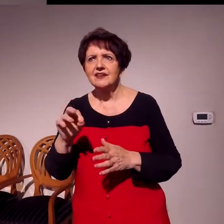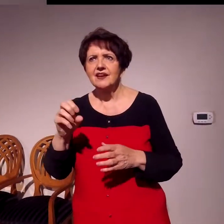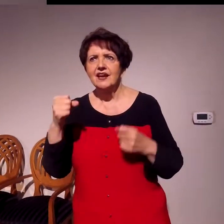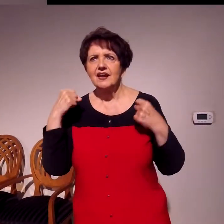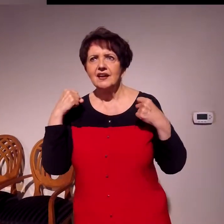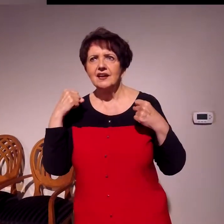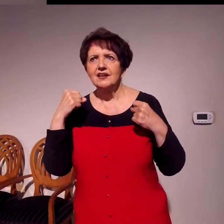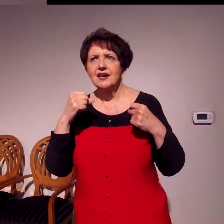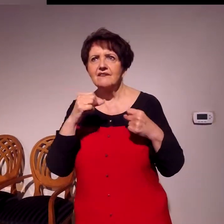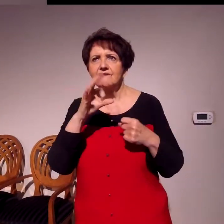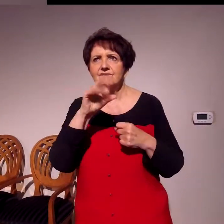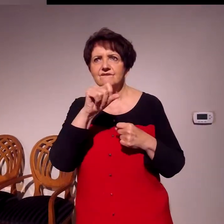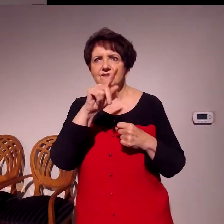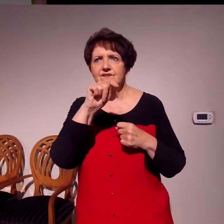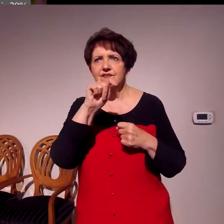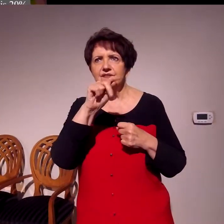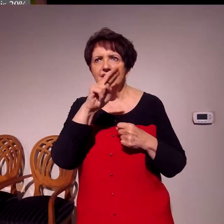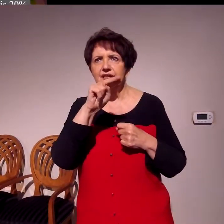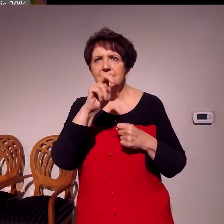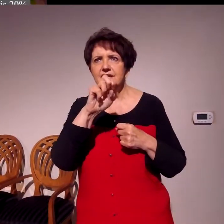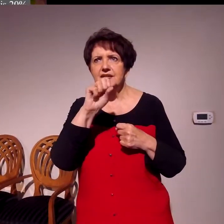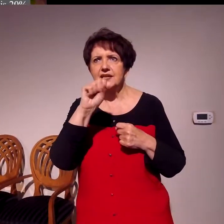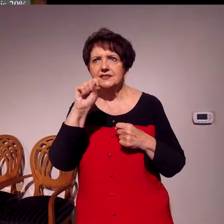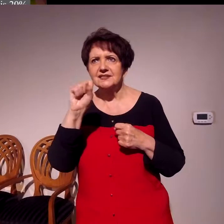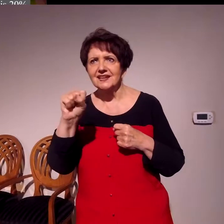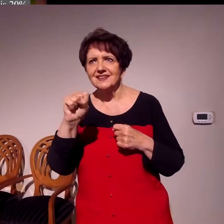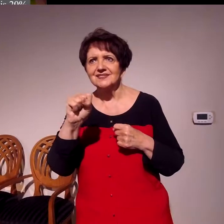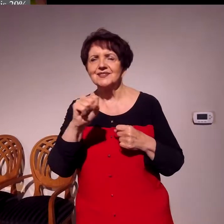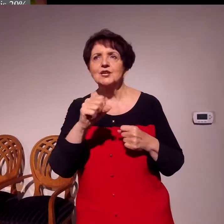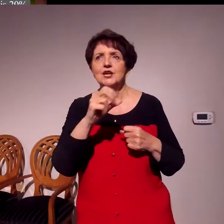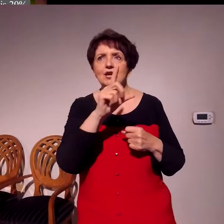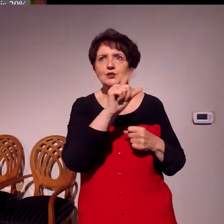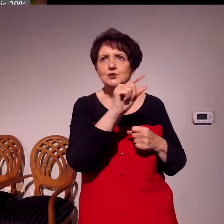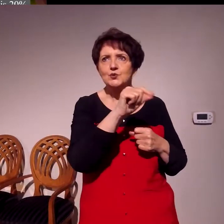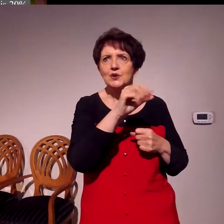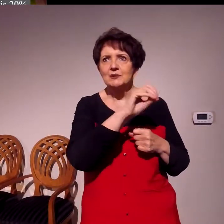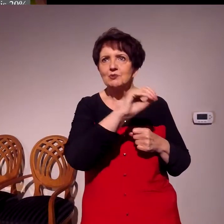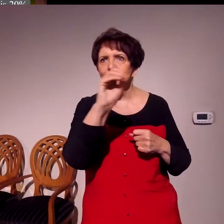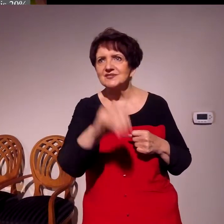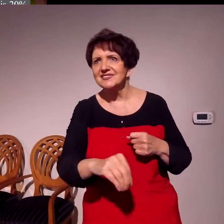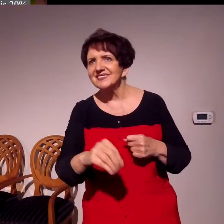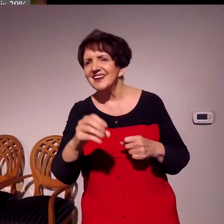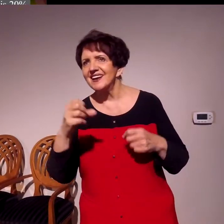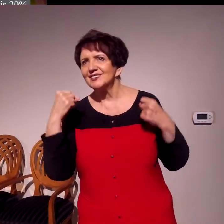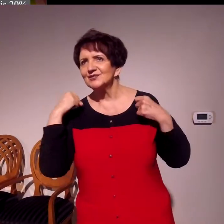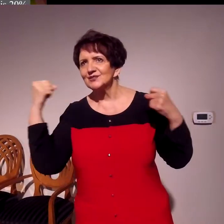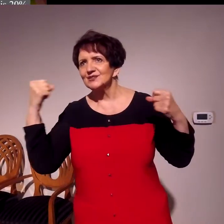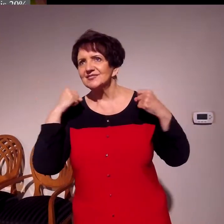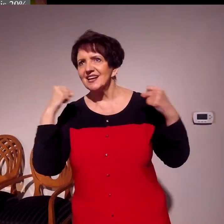20% exercise and 80% nutrition. You can't outrun your fork.